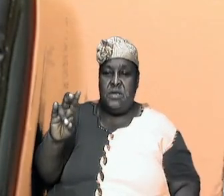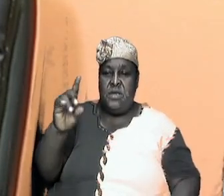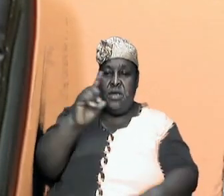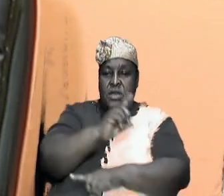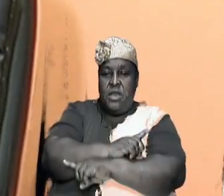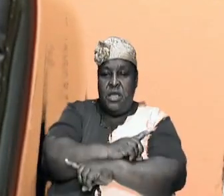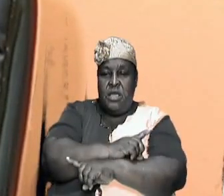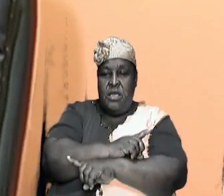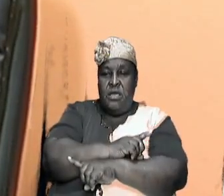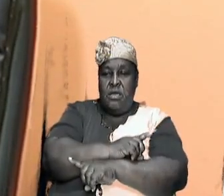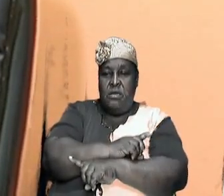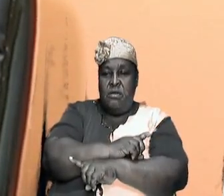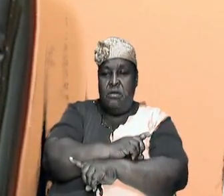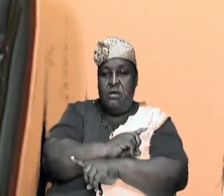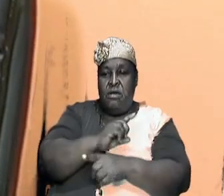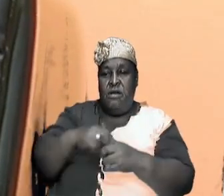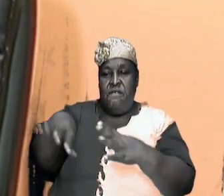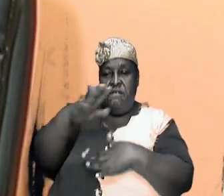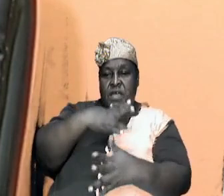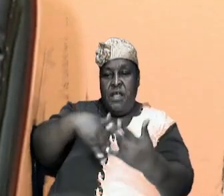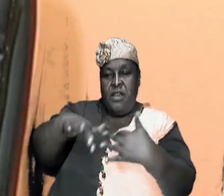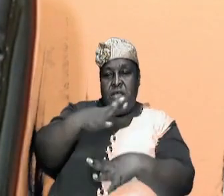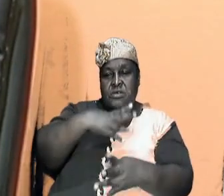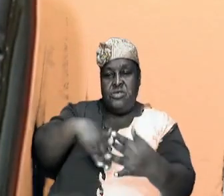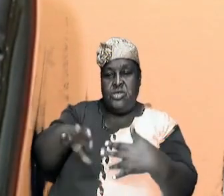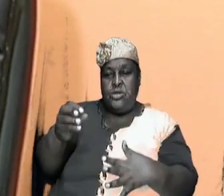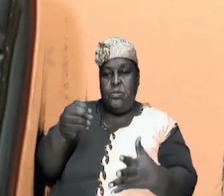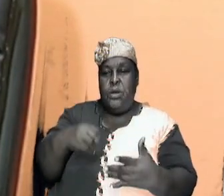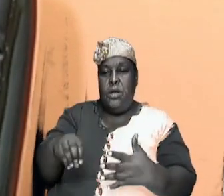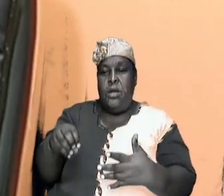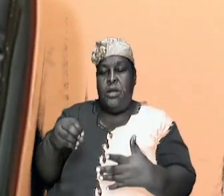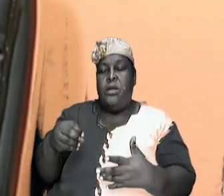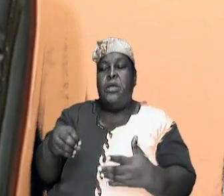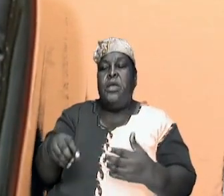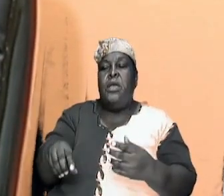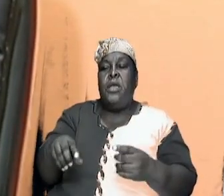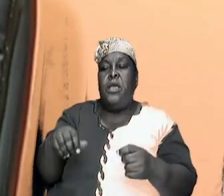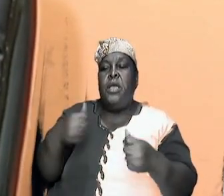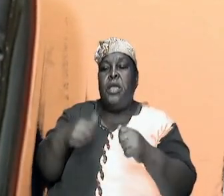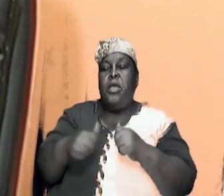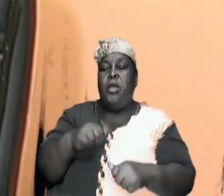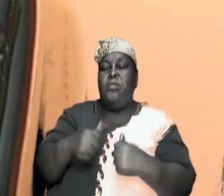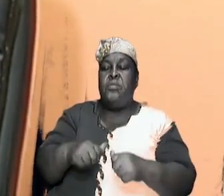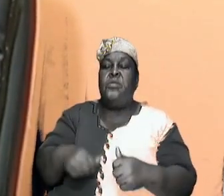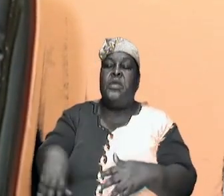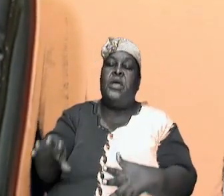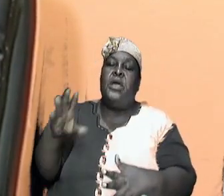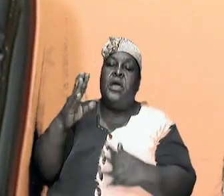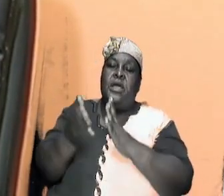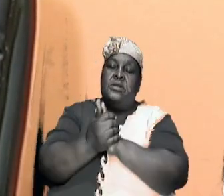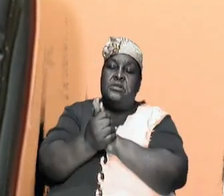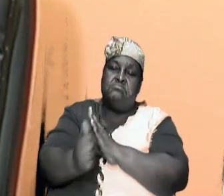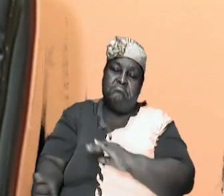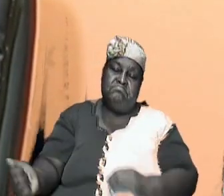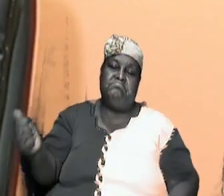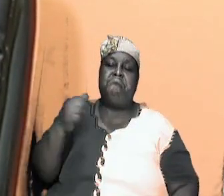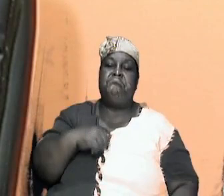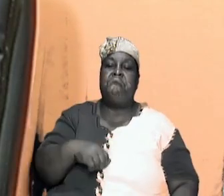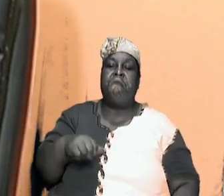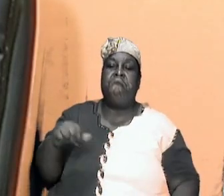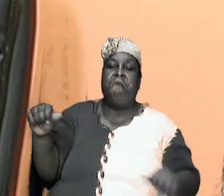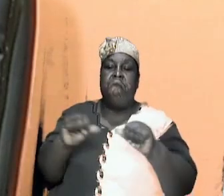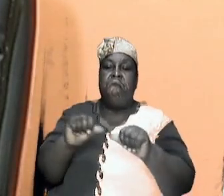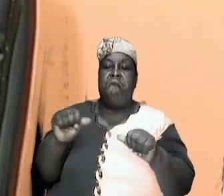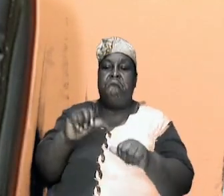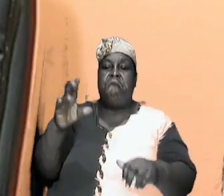of authentic food, fellowship games, and exhibition of talent. So that's August 6th. On